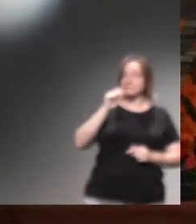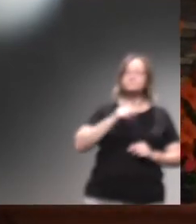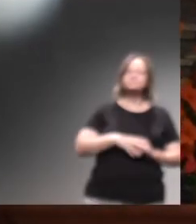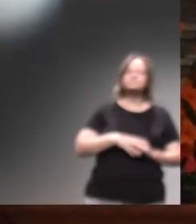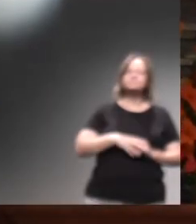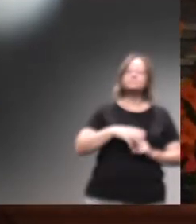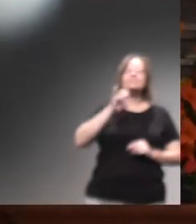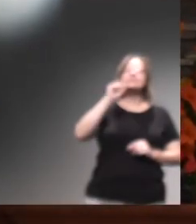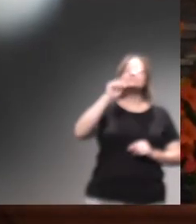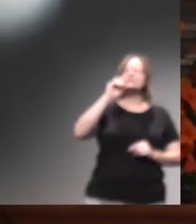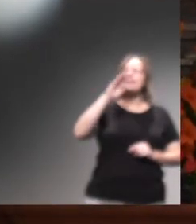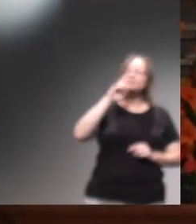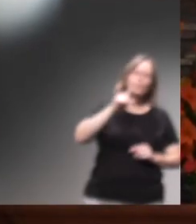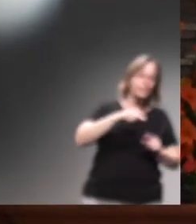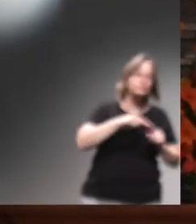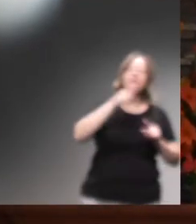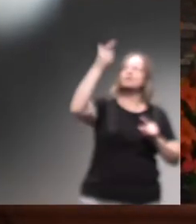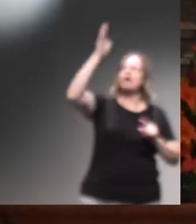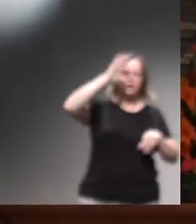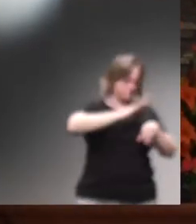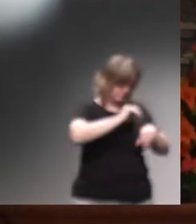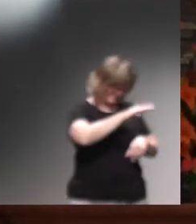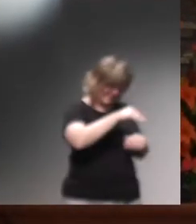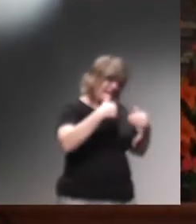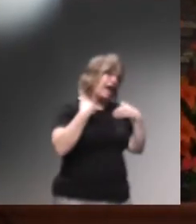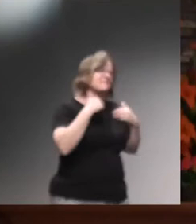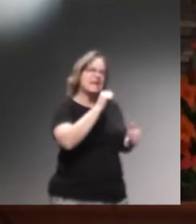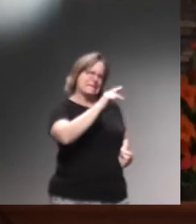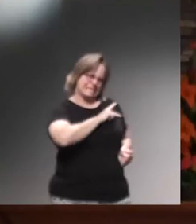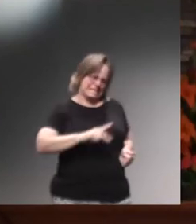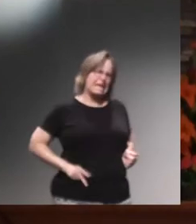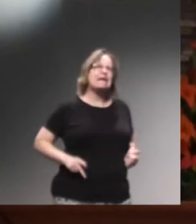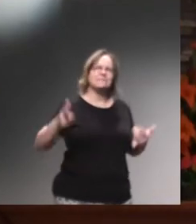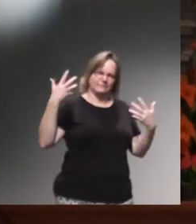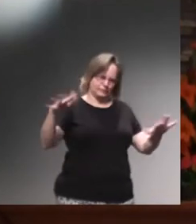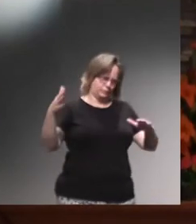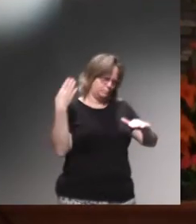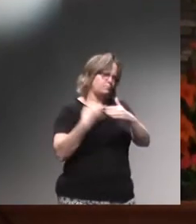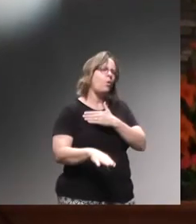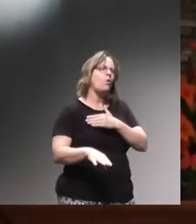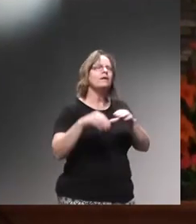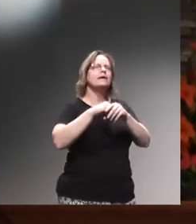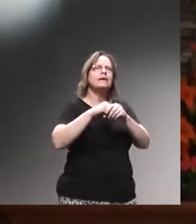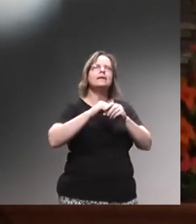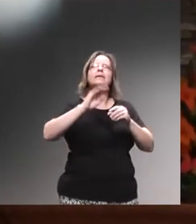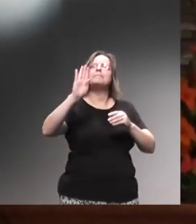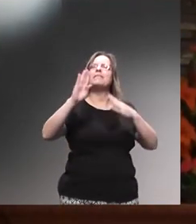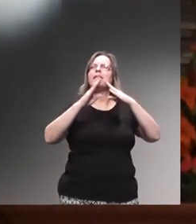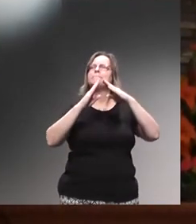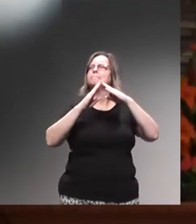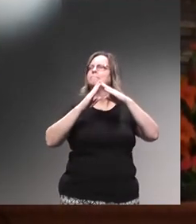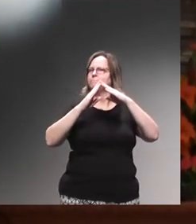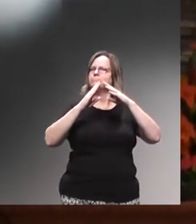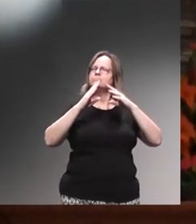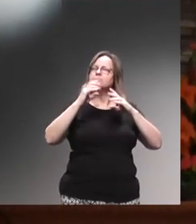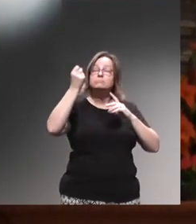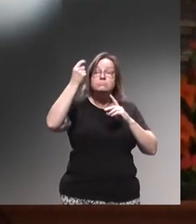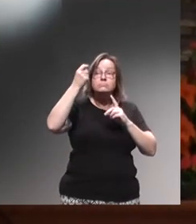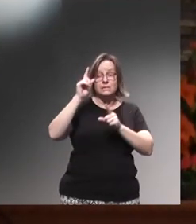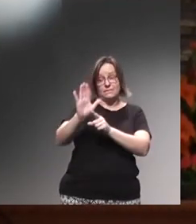king exists. This king has been born. You'll find him. He lives in Bethlehem. He's one of the children of a man named